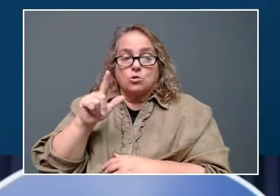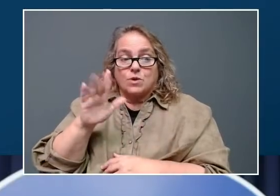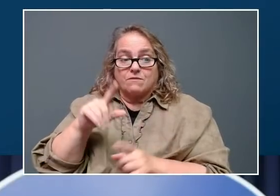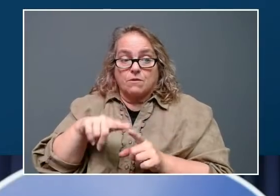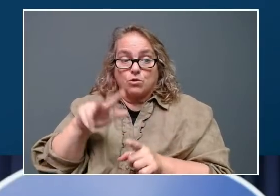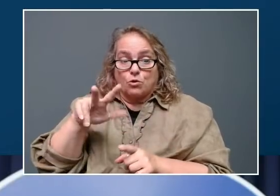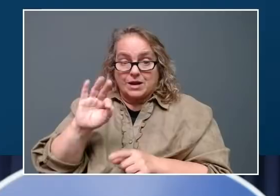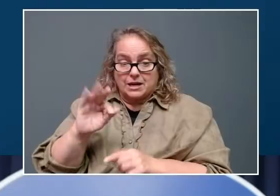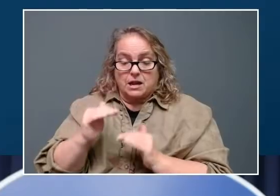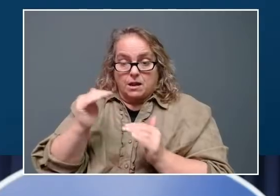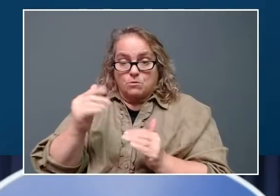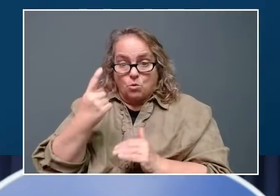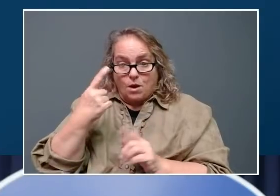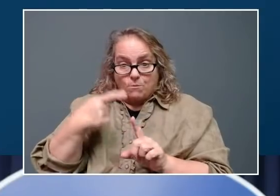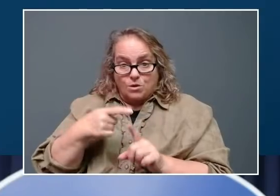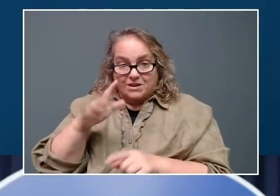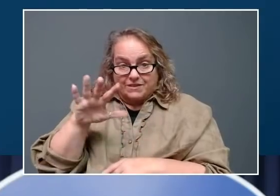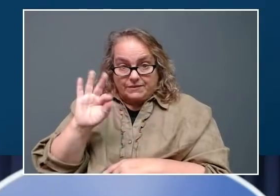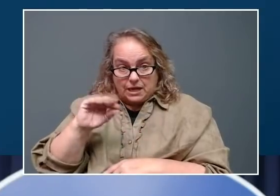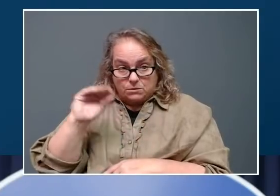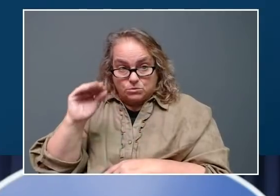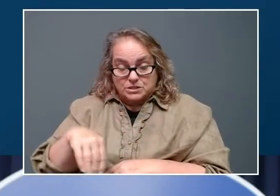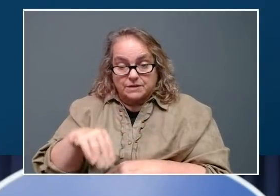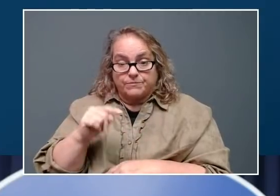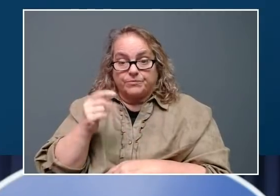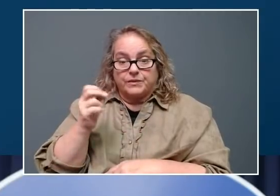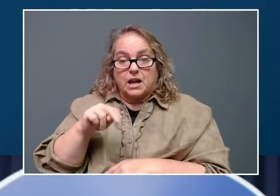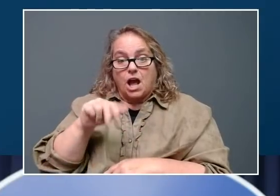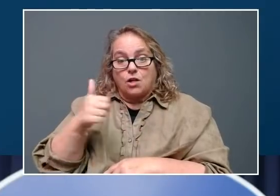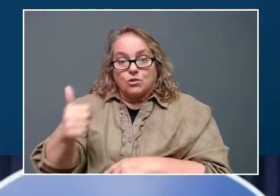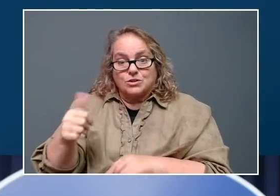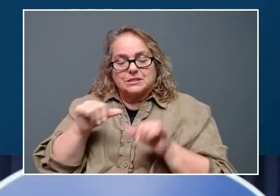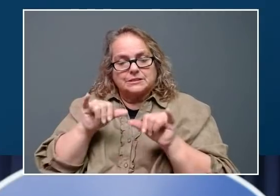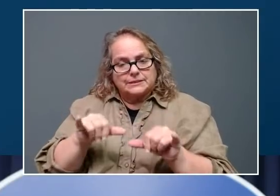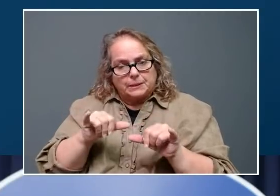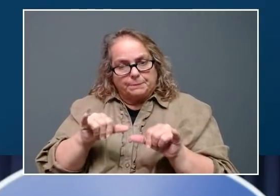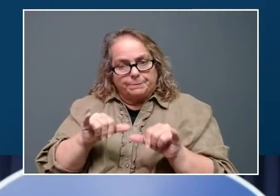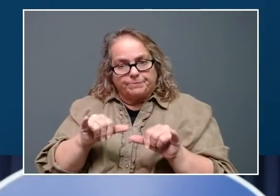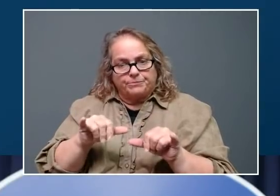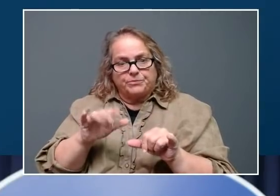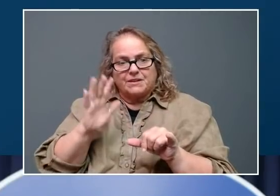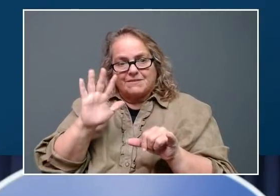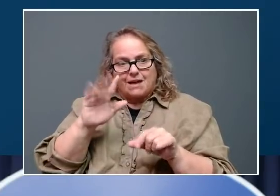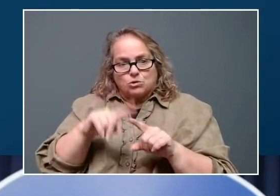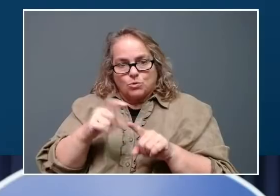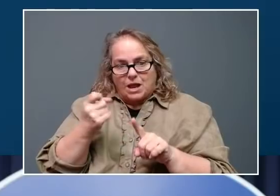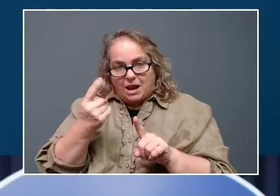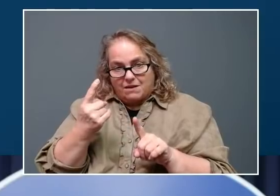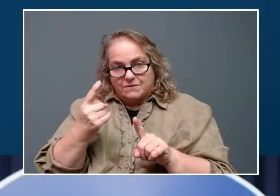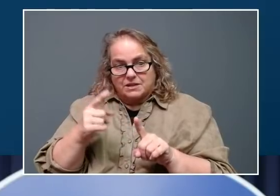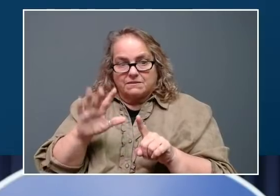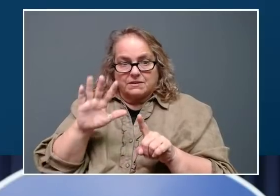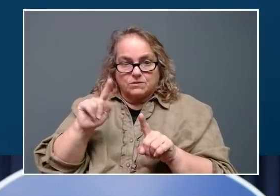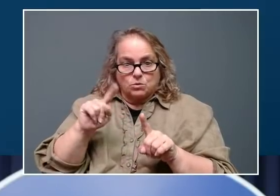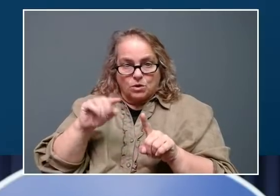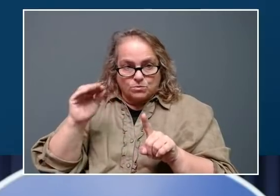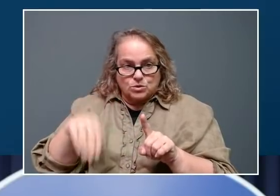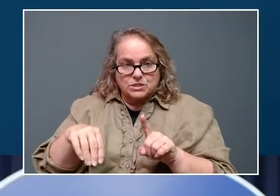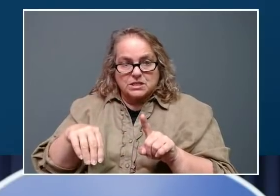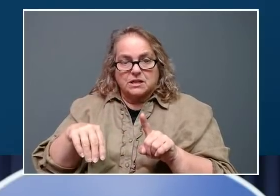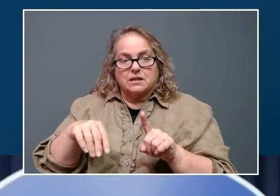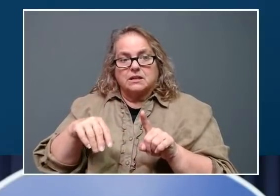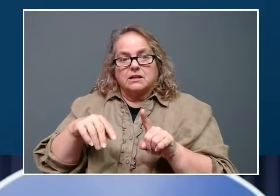to 59%. And then the others remain constant to 5 to 11, which has increased